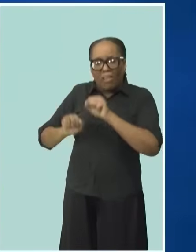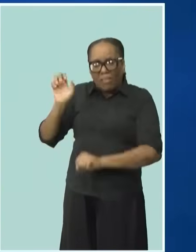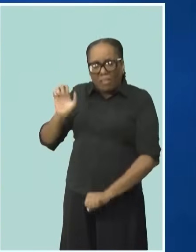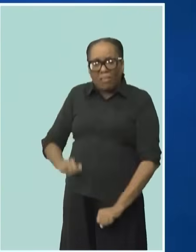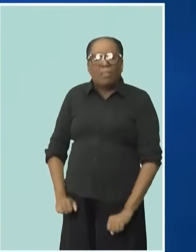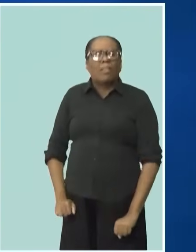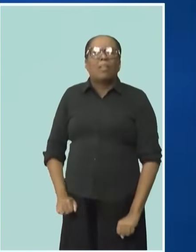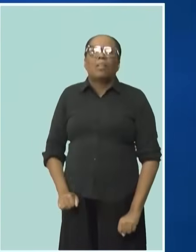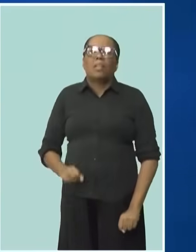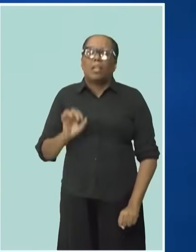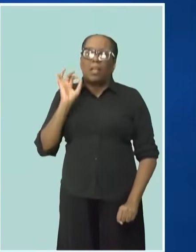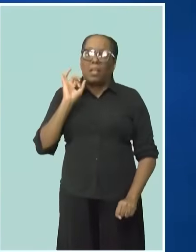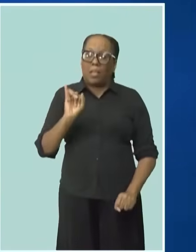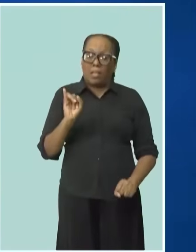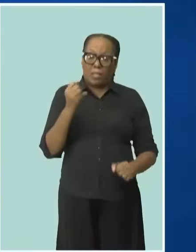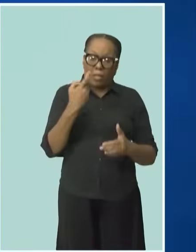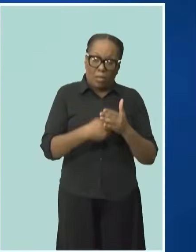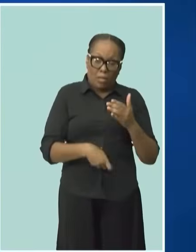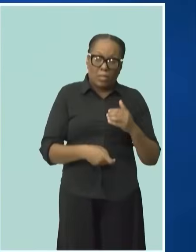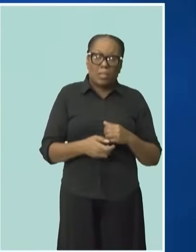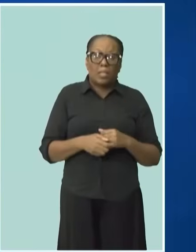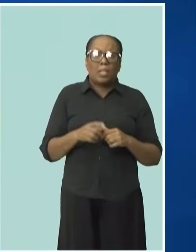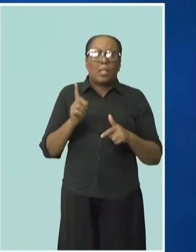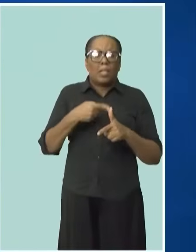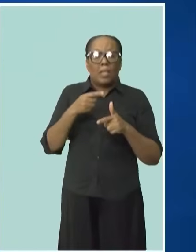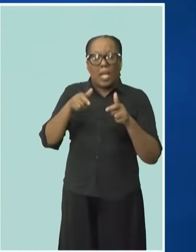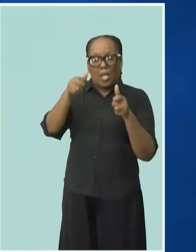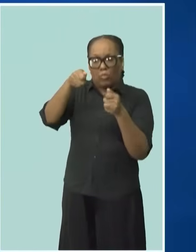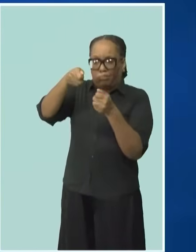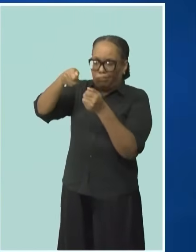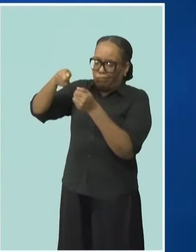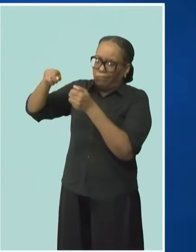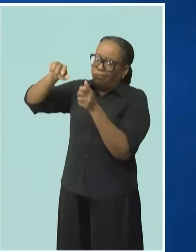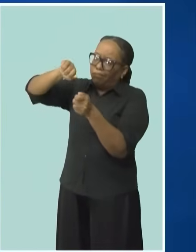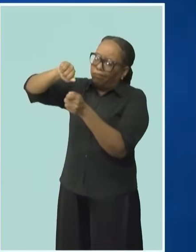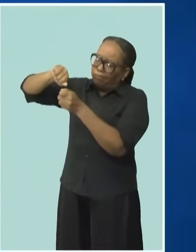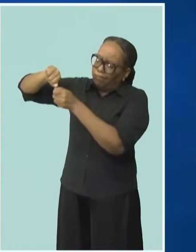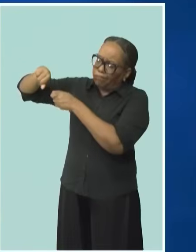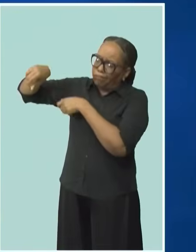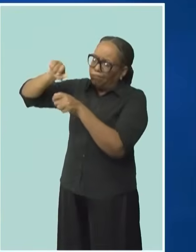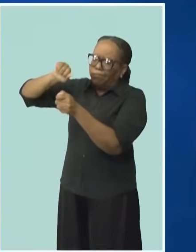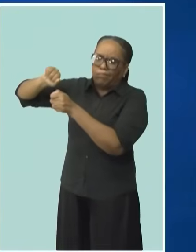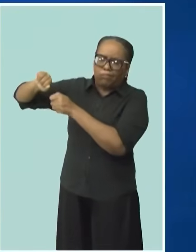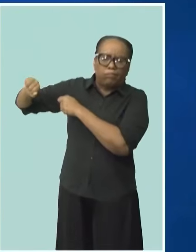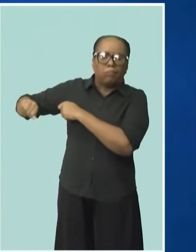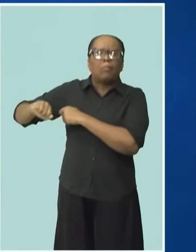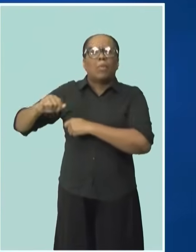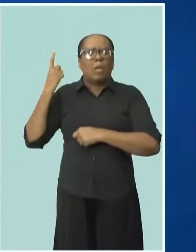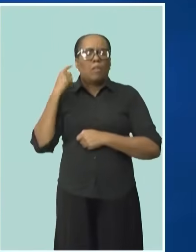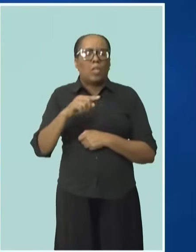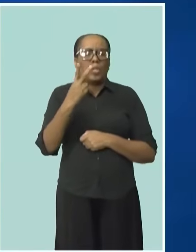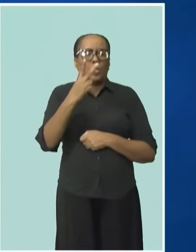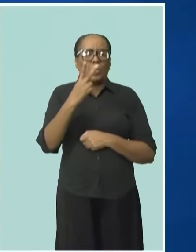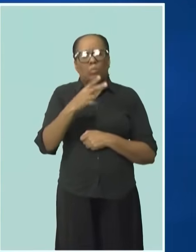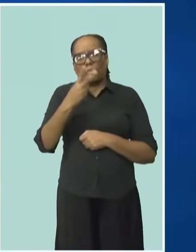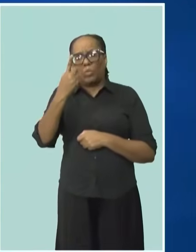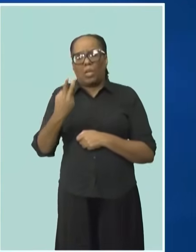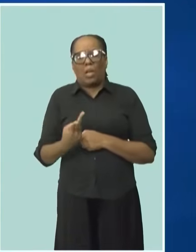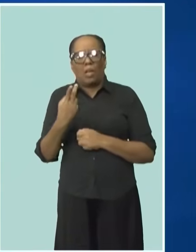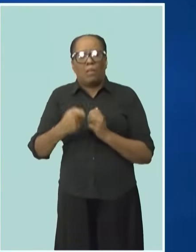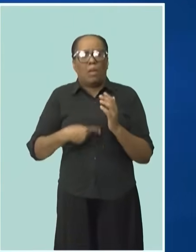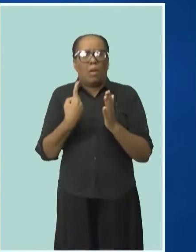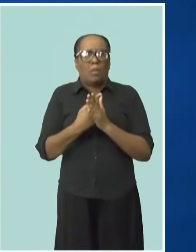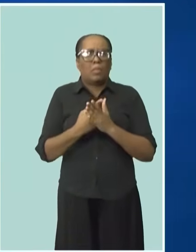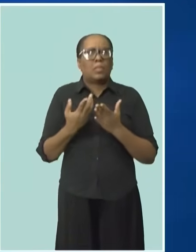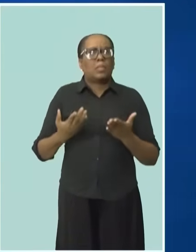reinstalling. It takes like maybe 2 hours to 2.5 hours to complete the vehicle. All depends on your type, because some vehicles you